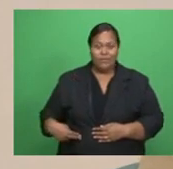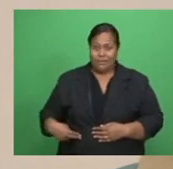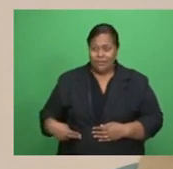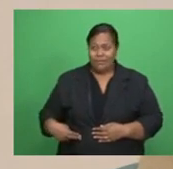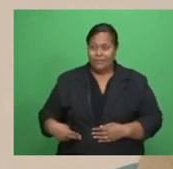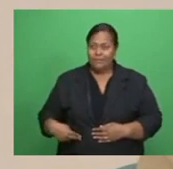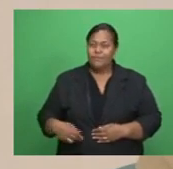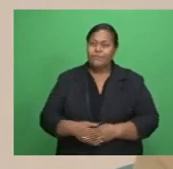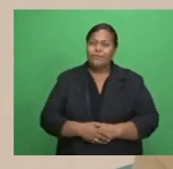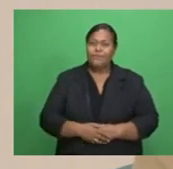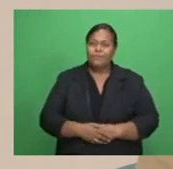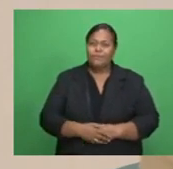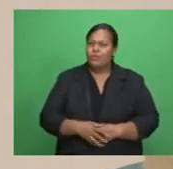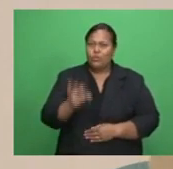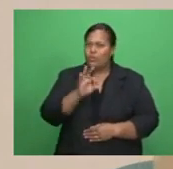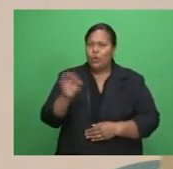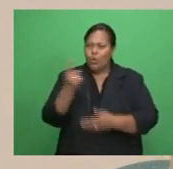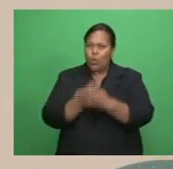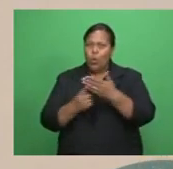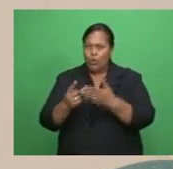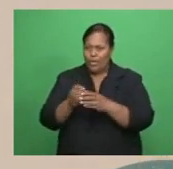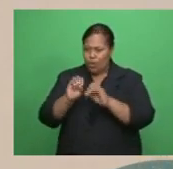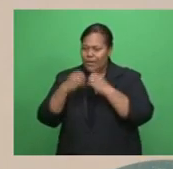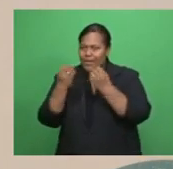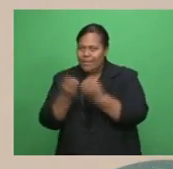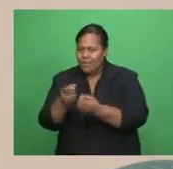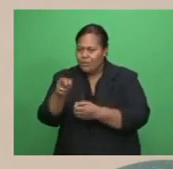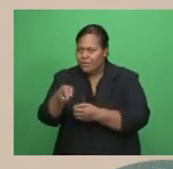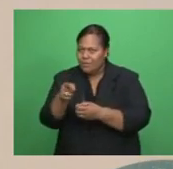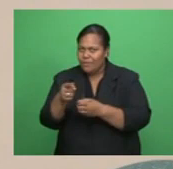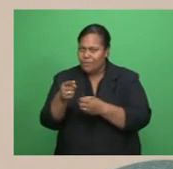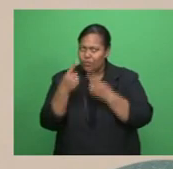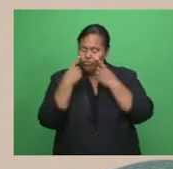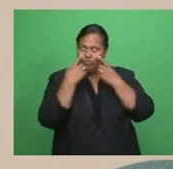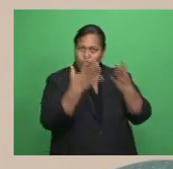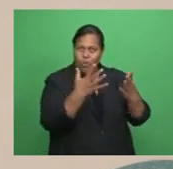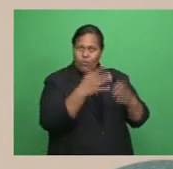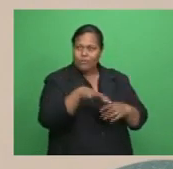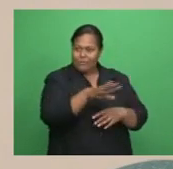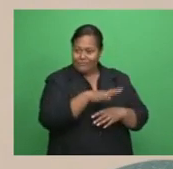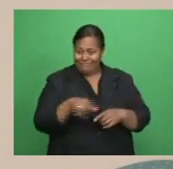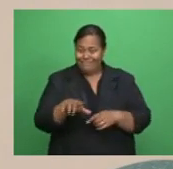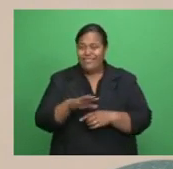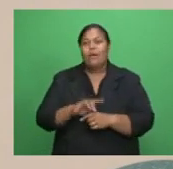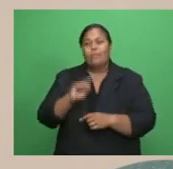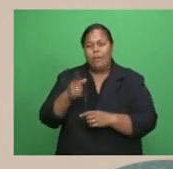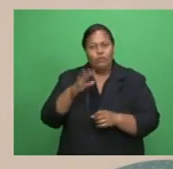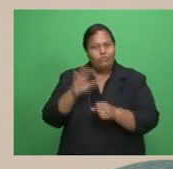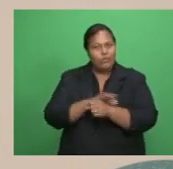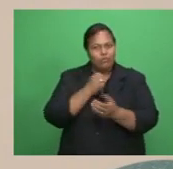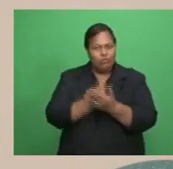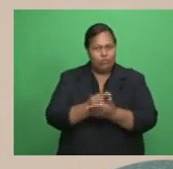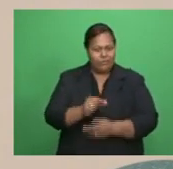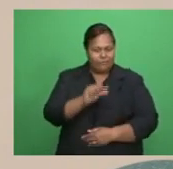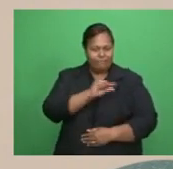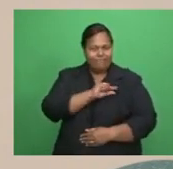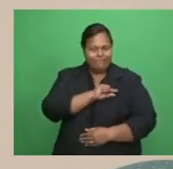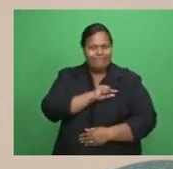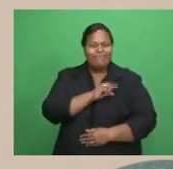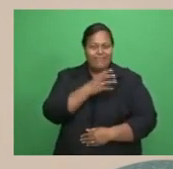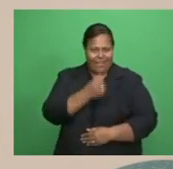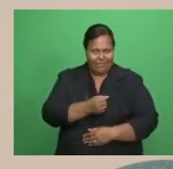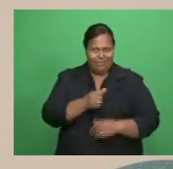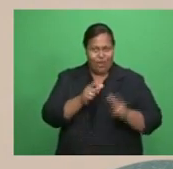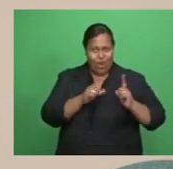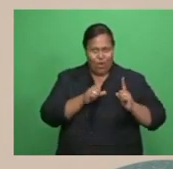improving just the organization's image and visibility on the ground. You're actually ensuring MSF's brand is at the forefront and it